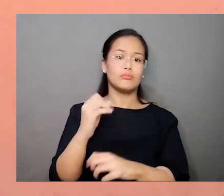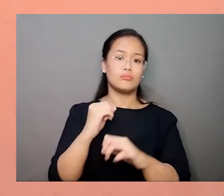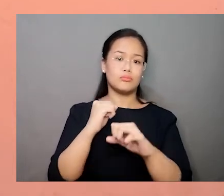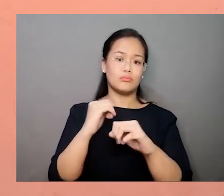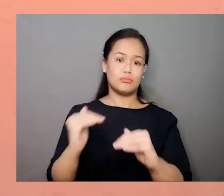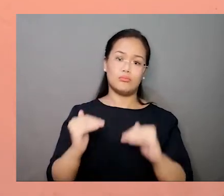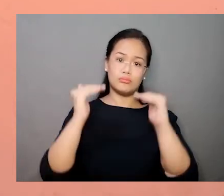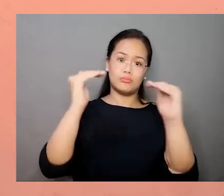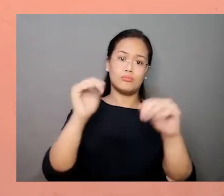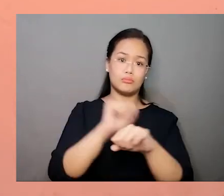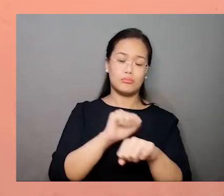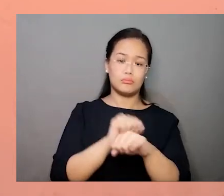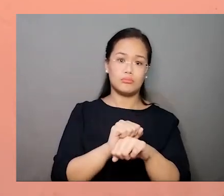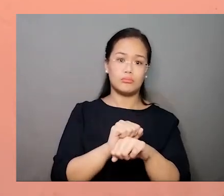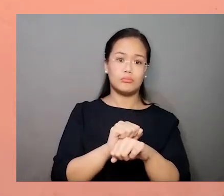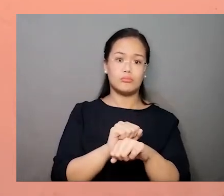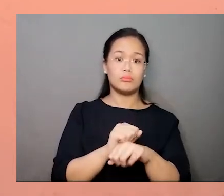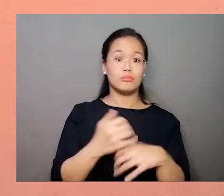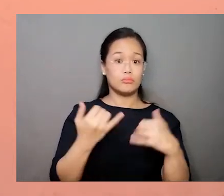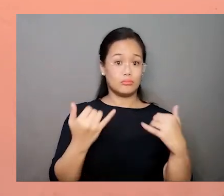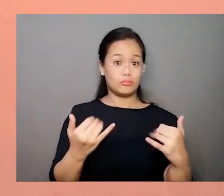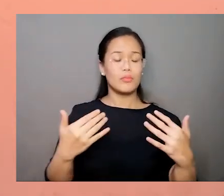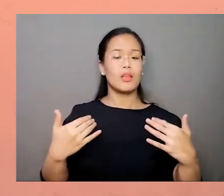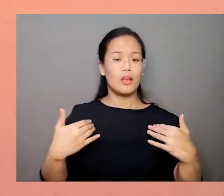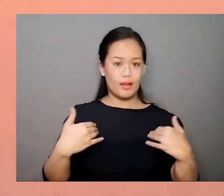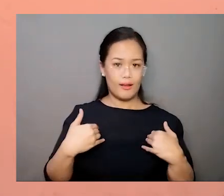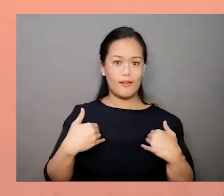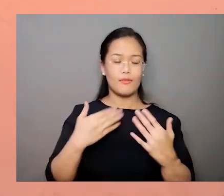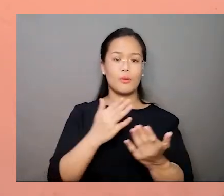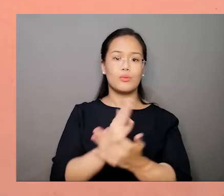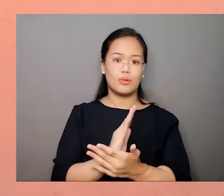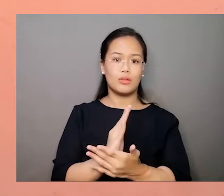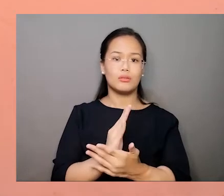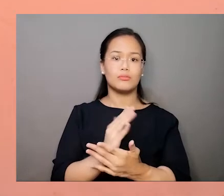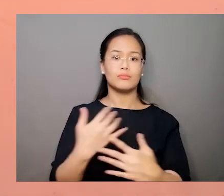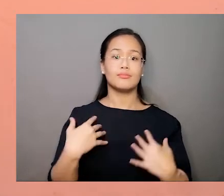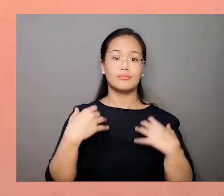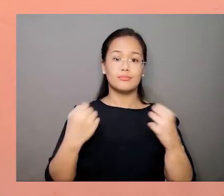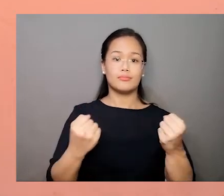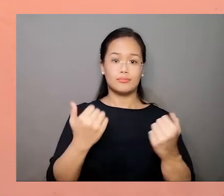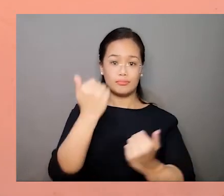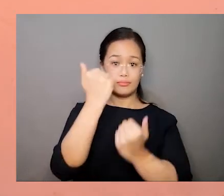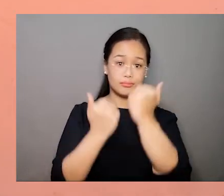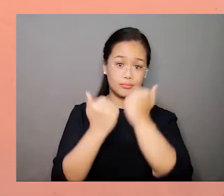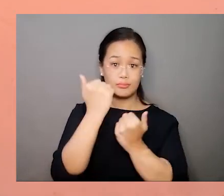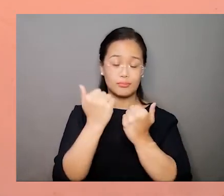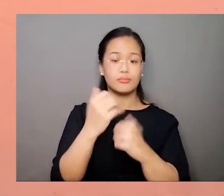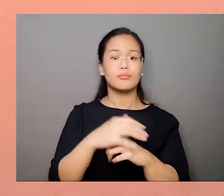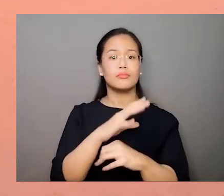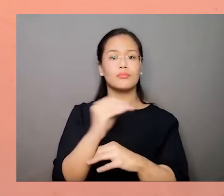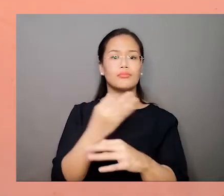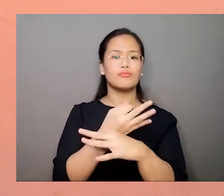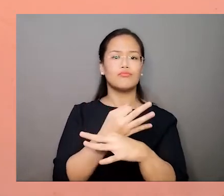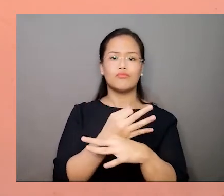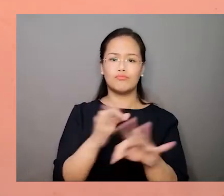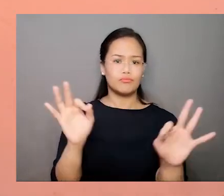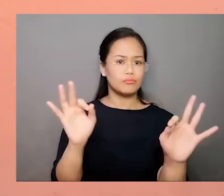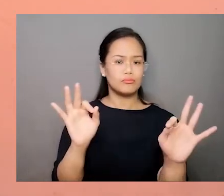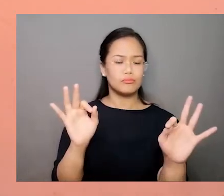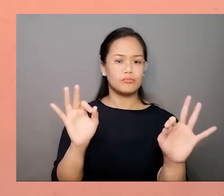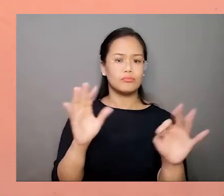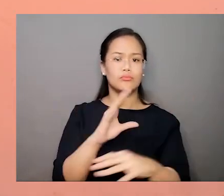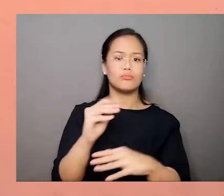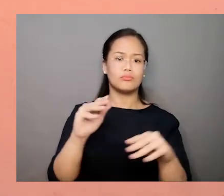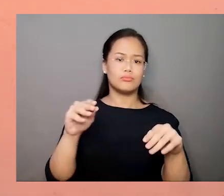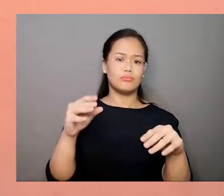work employees now have the right to have a health assessment free of charge and to receive advice on how